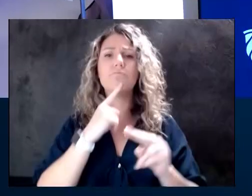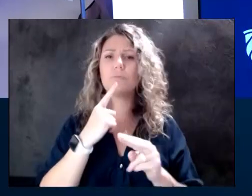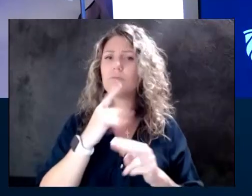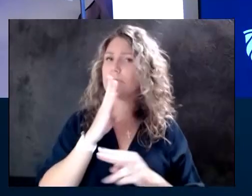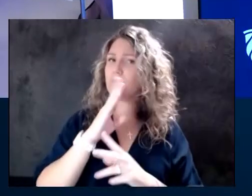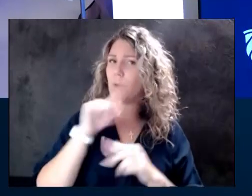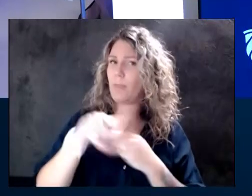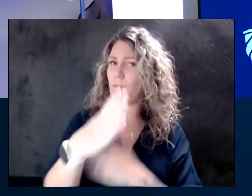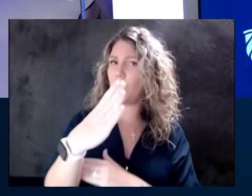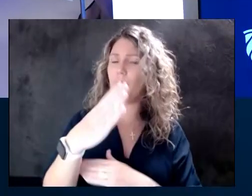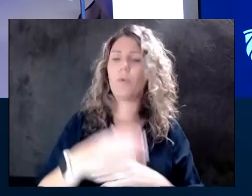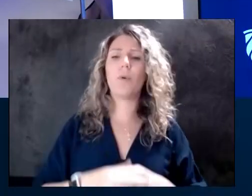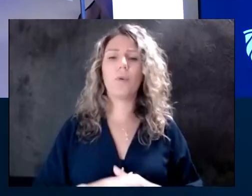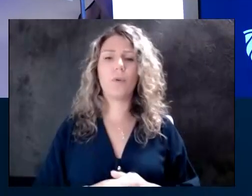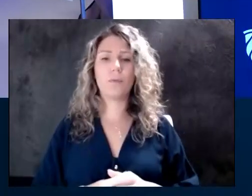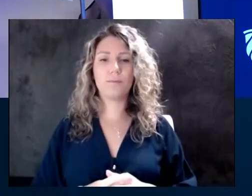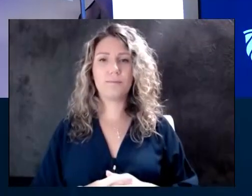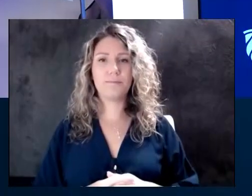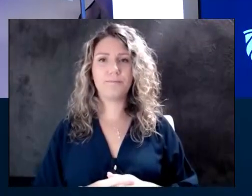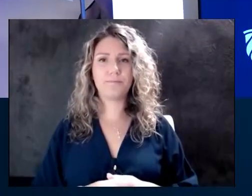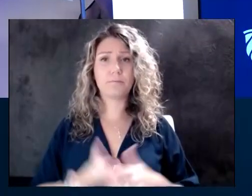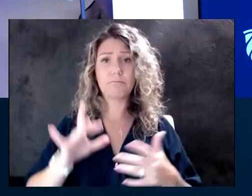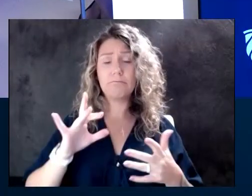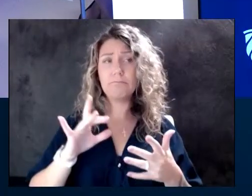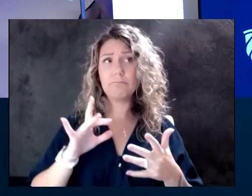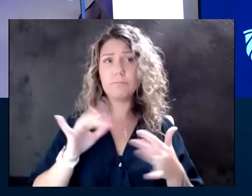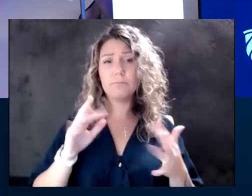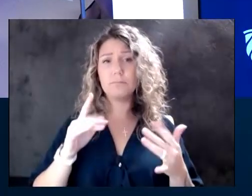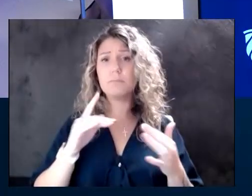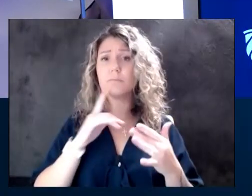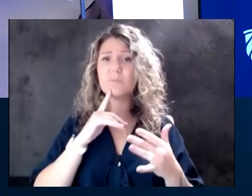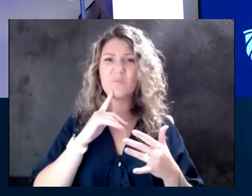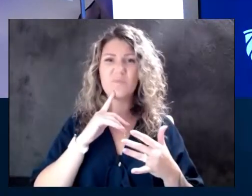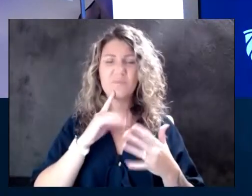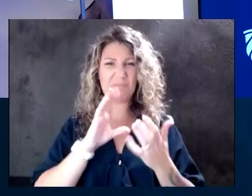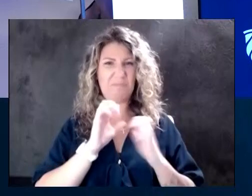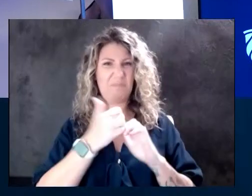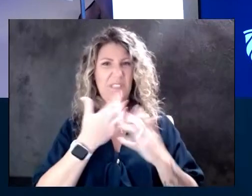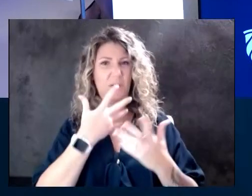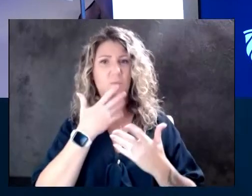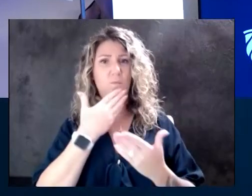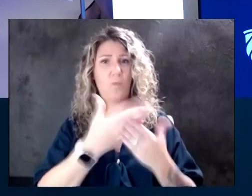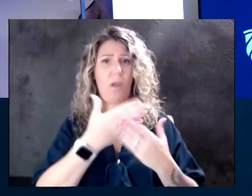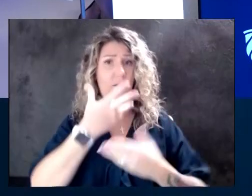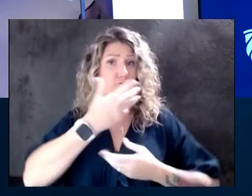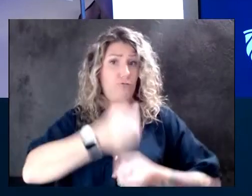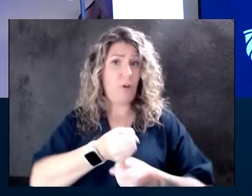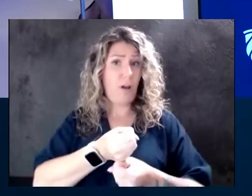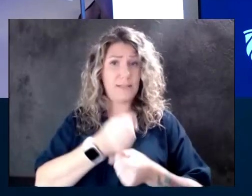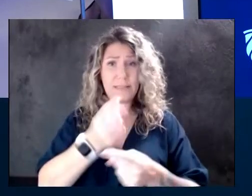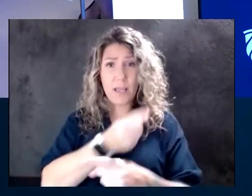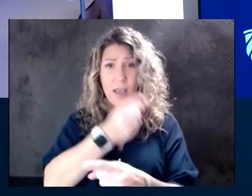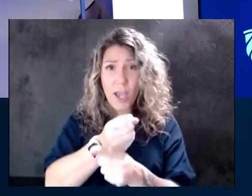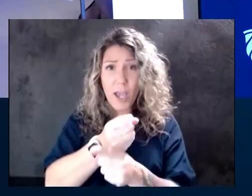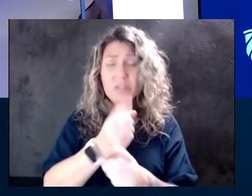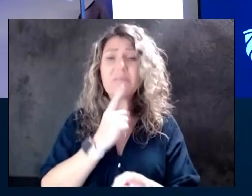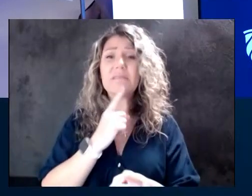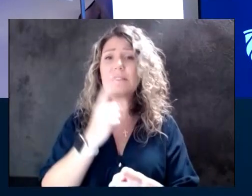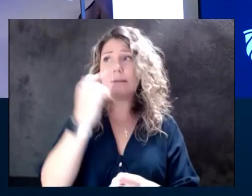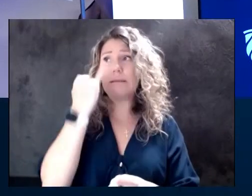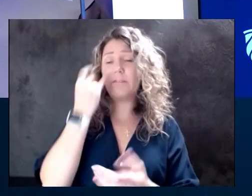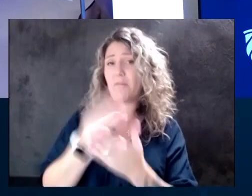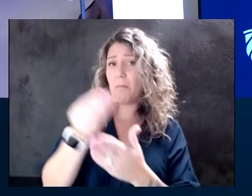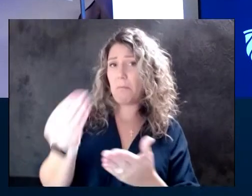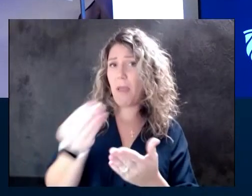one about how well you can trust the accuracy of something like that if you buy it at a pharmacy or something like that,